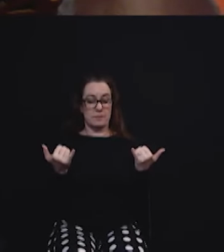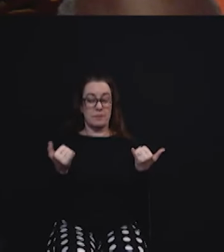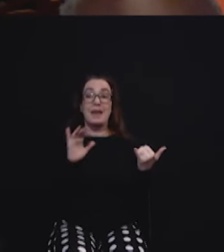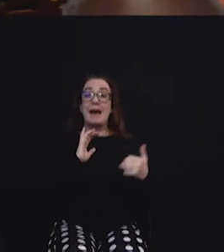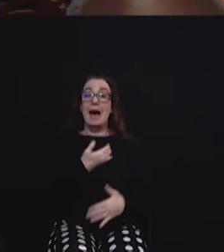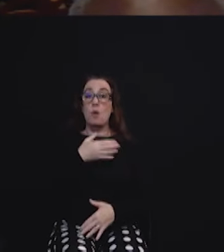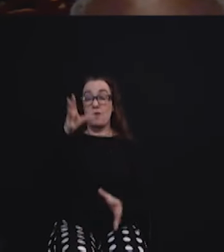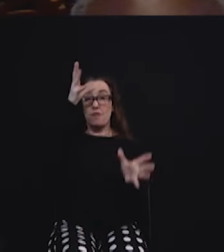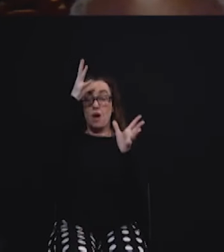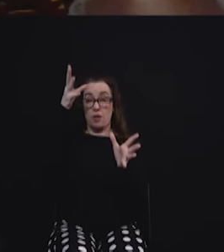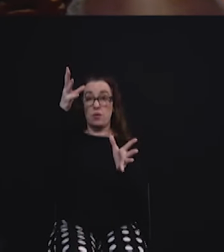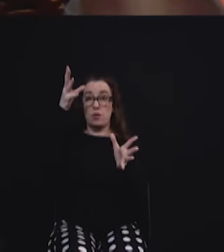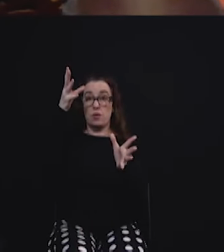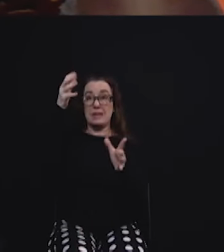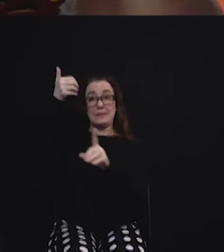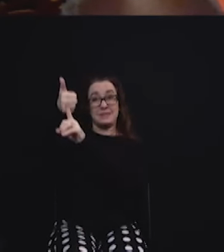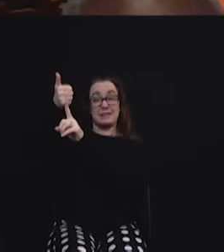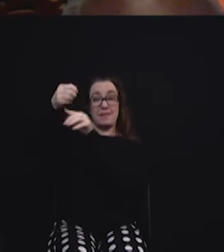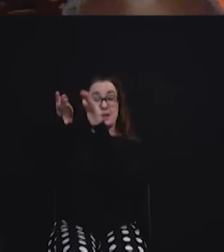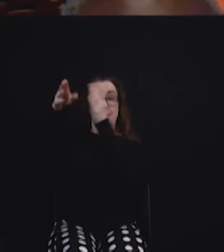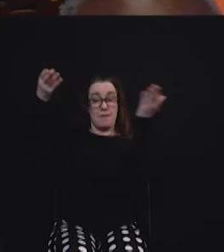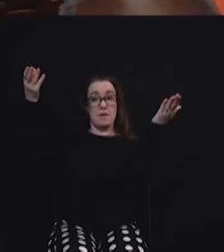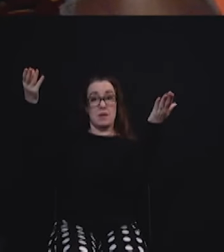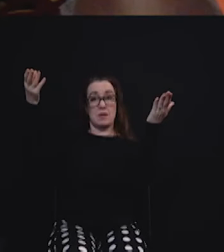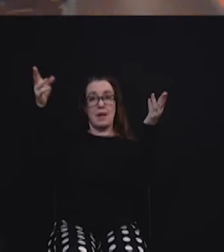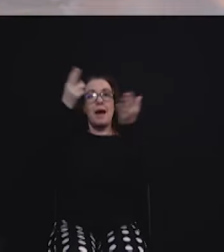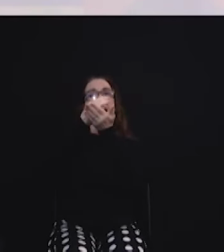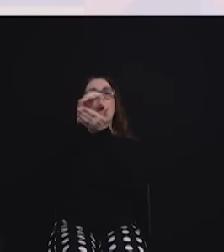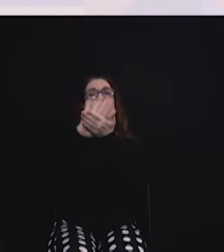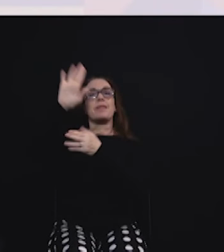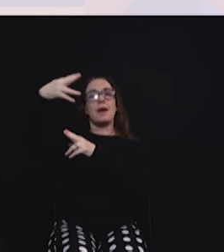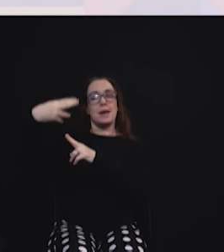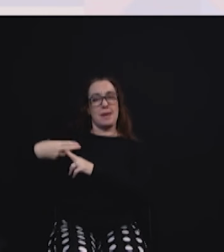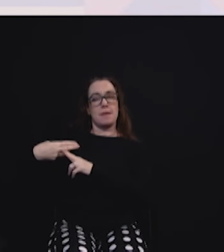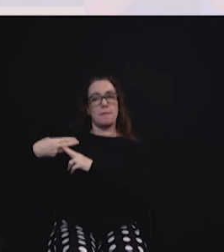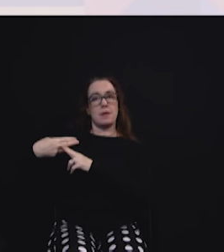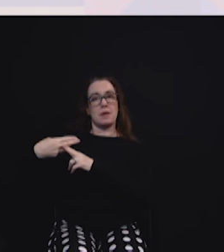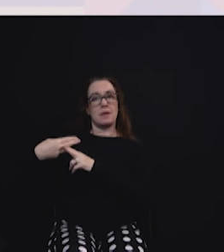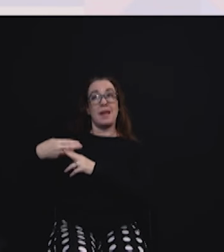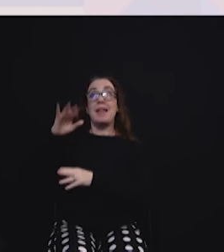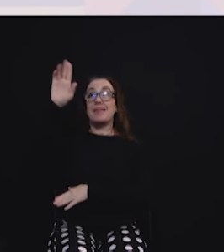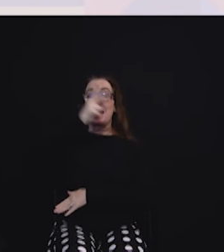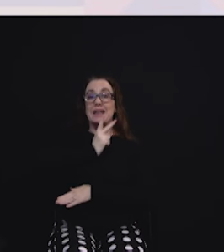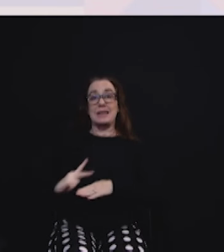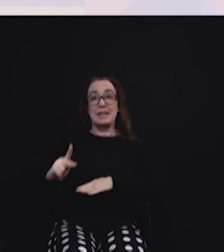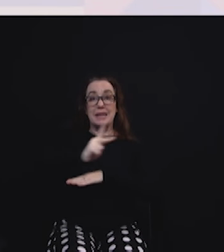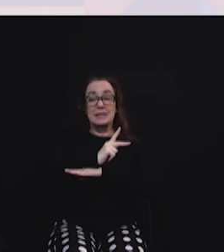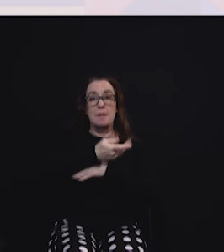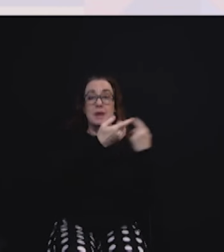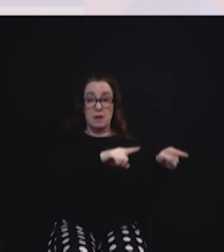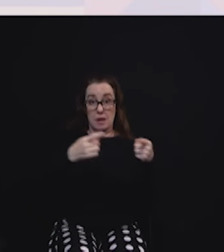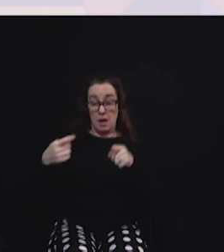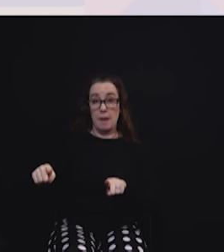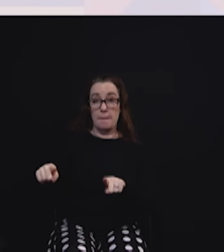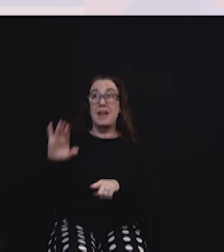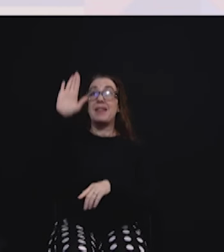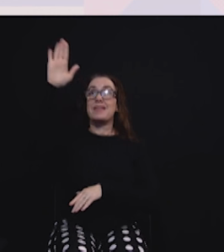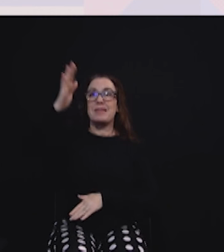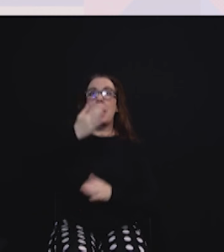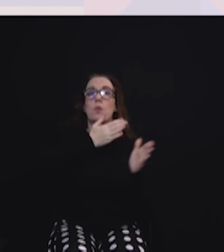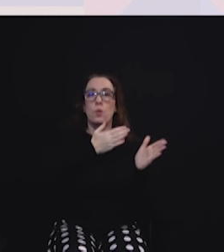Our Father, who art in heaven, hallowed be thy name. Thy kingdom come, thy will